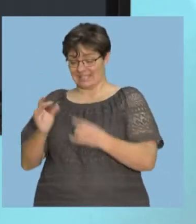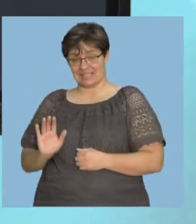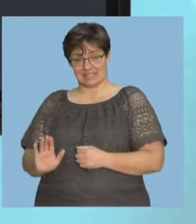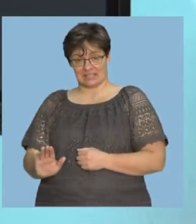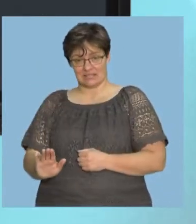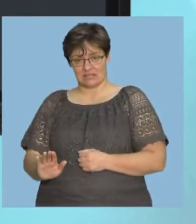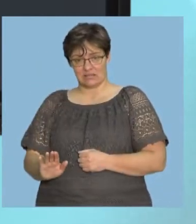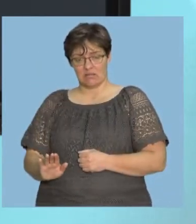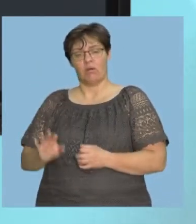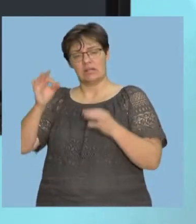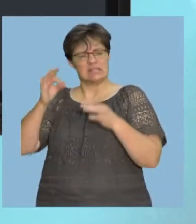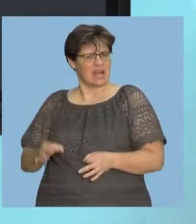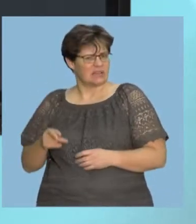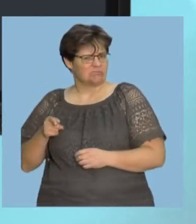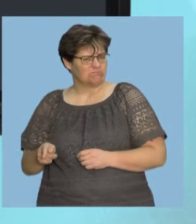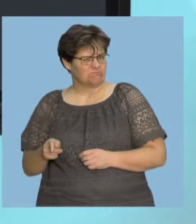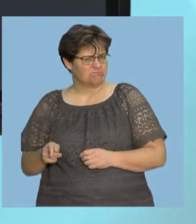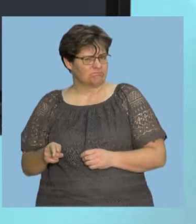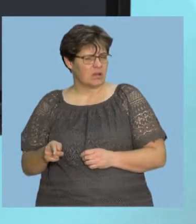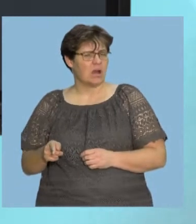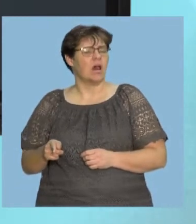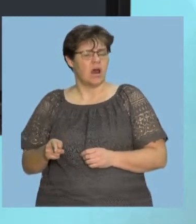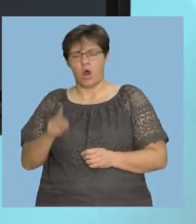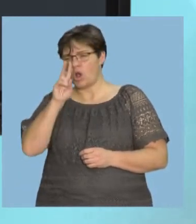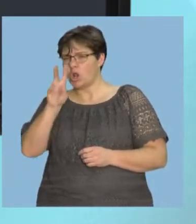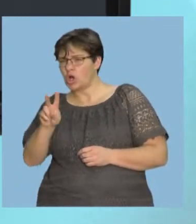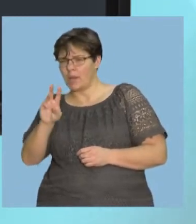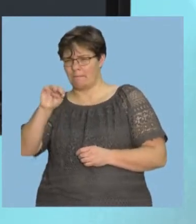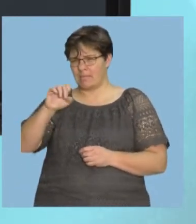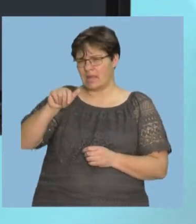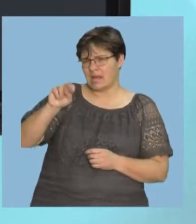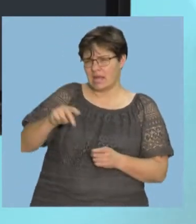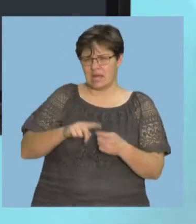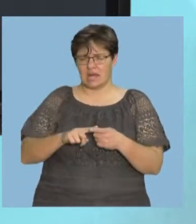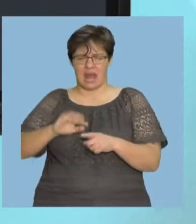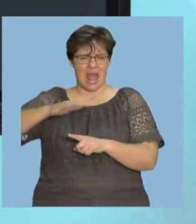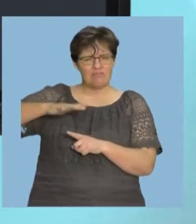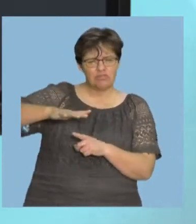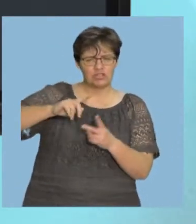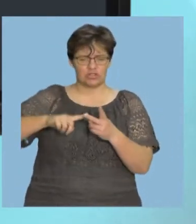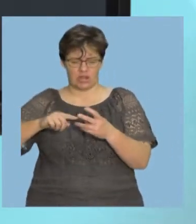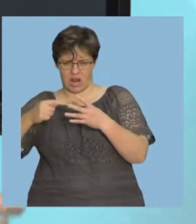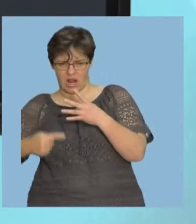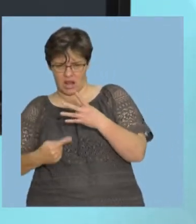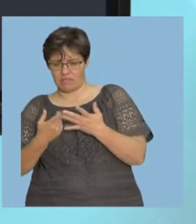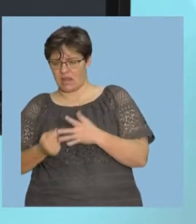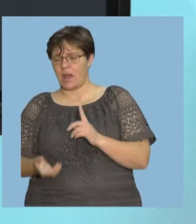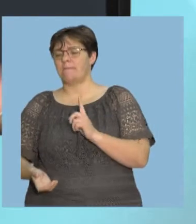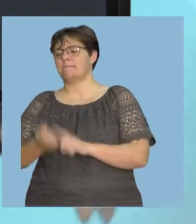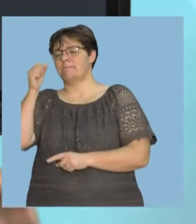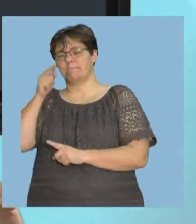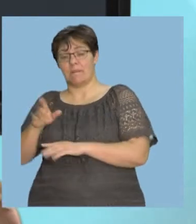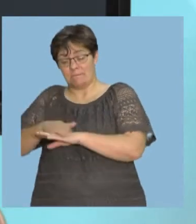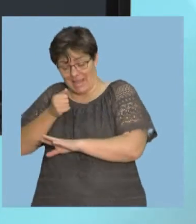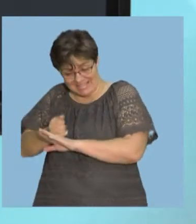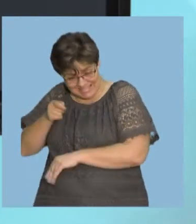make decision, we try to, we'll look at mean, average, all those kind of things, and arrive at some conclusion based